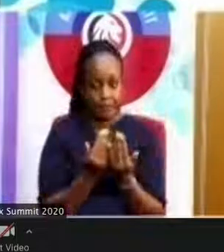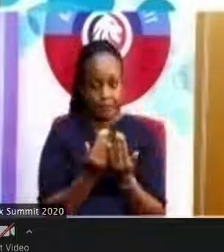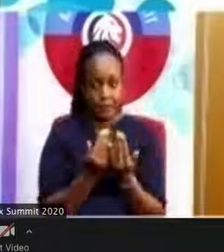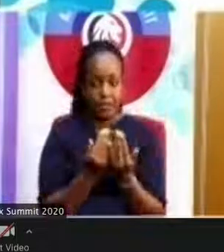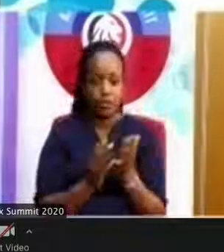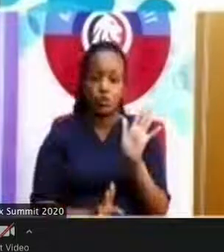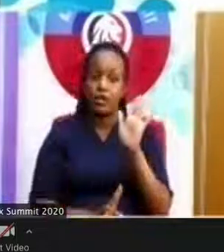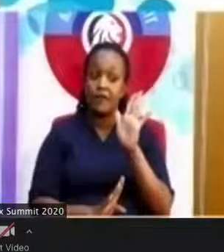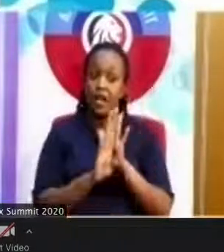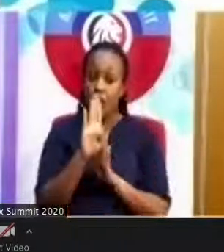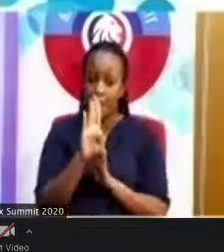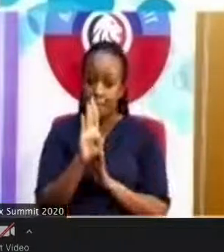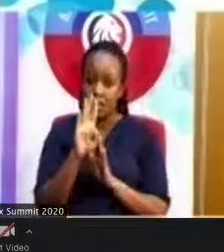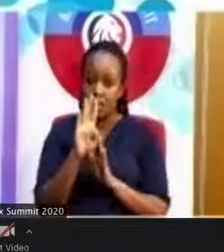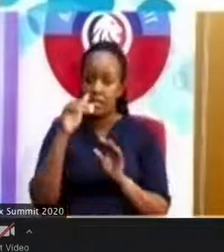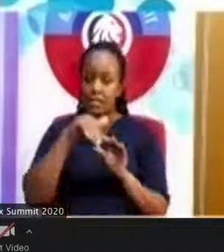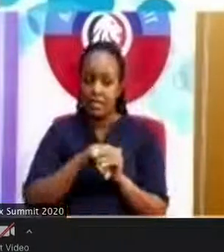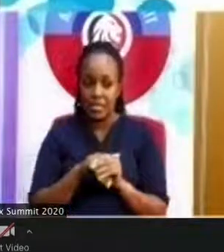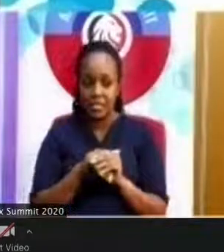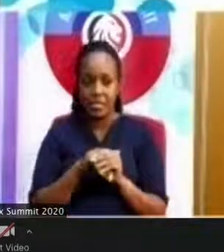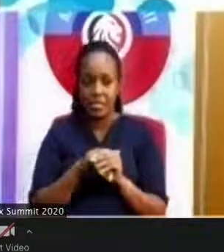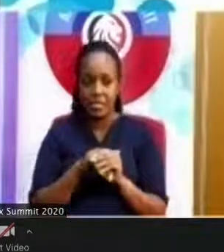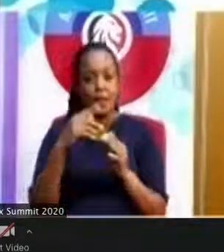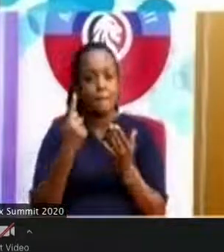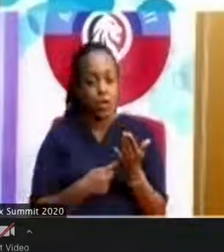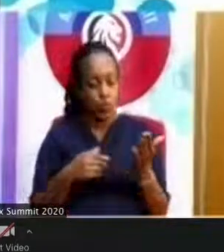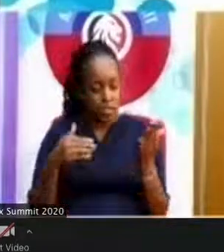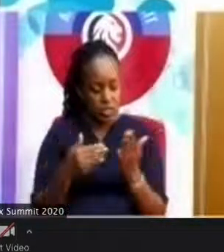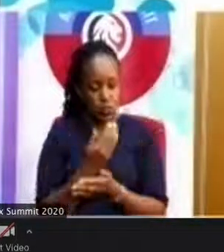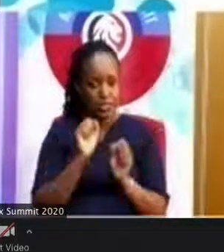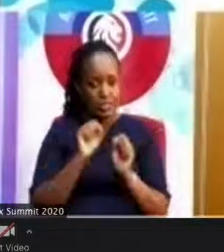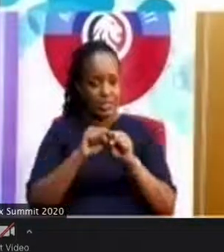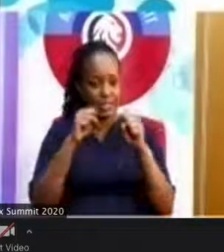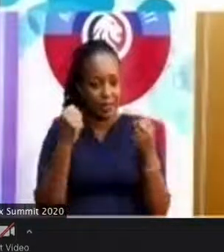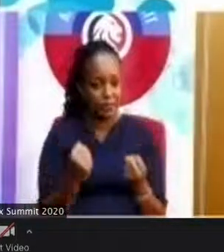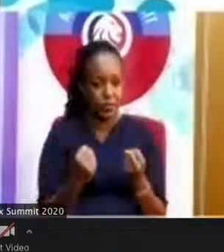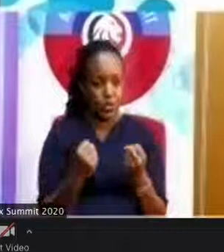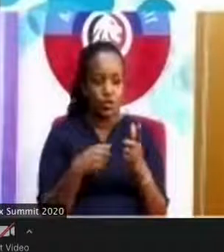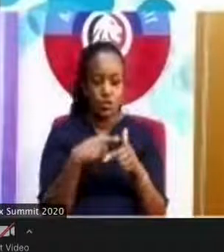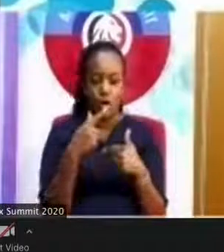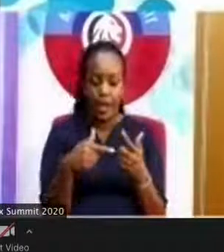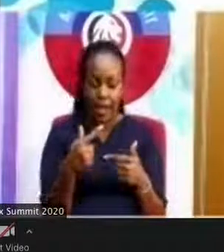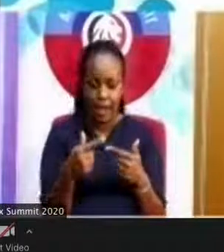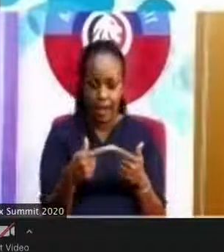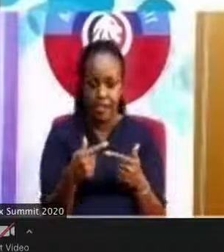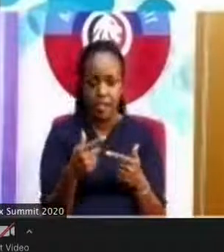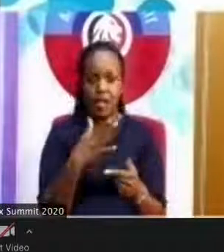a brand new system to run our operations.